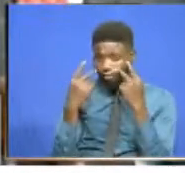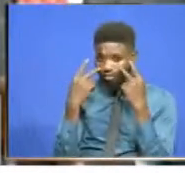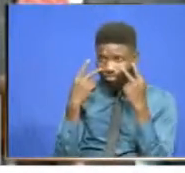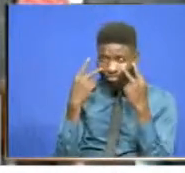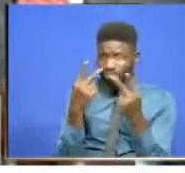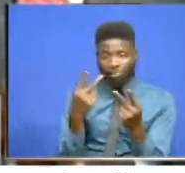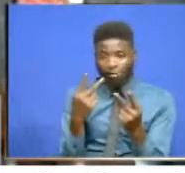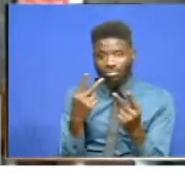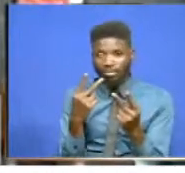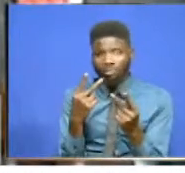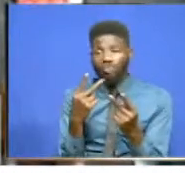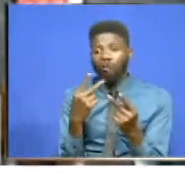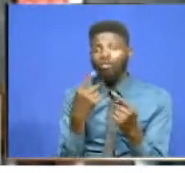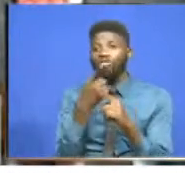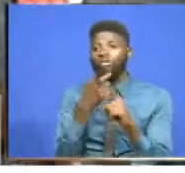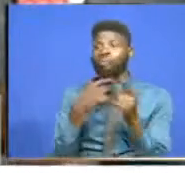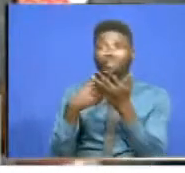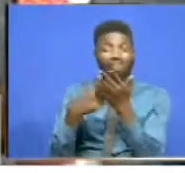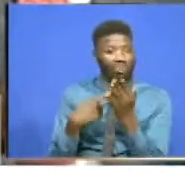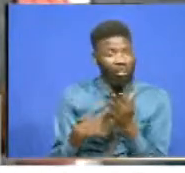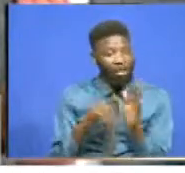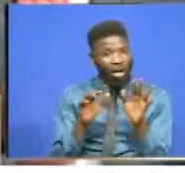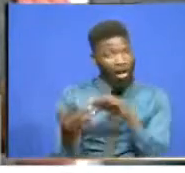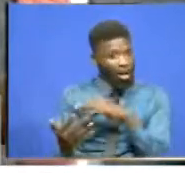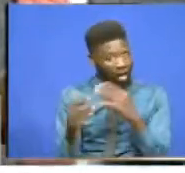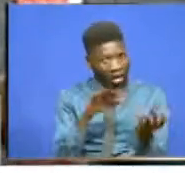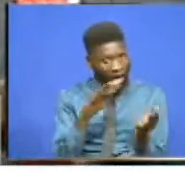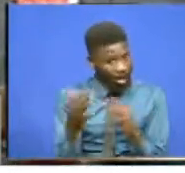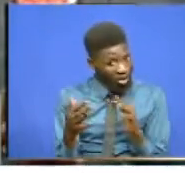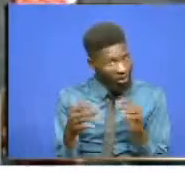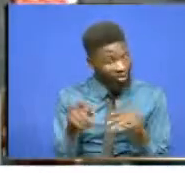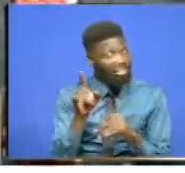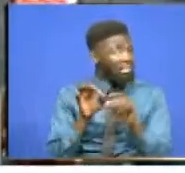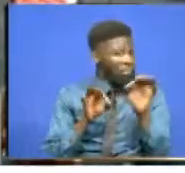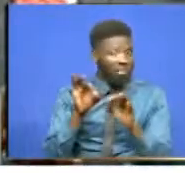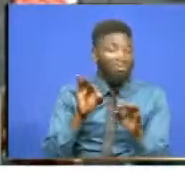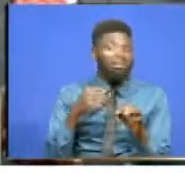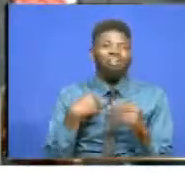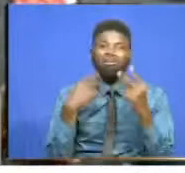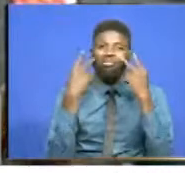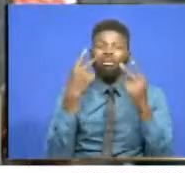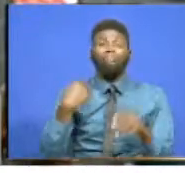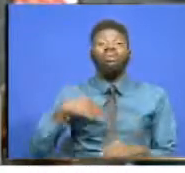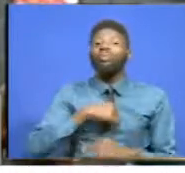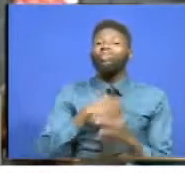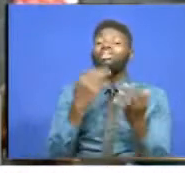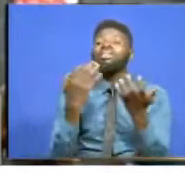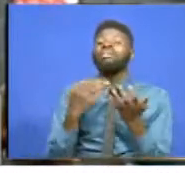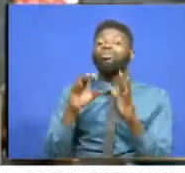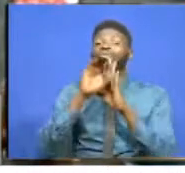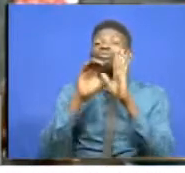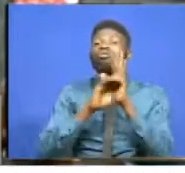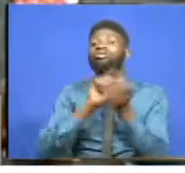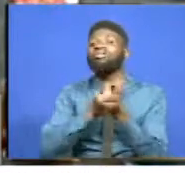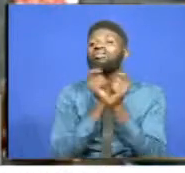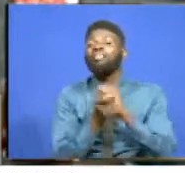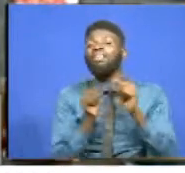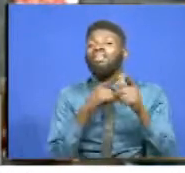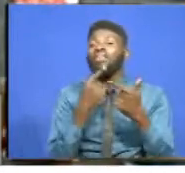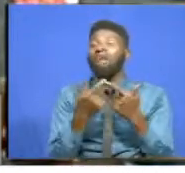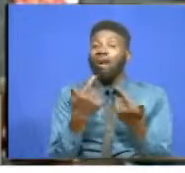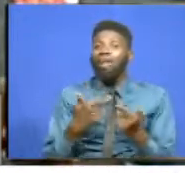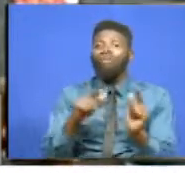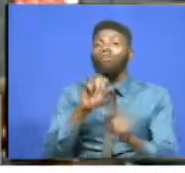whoever discusses the way they put it. Let me ask you something. Do we really need to go to change the constitution so that you can allow that 5% to go to the counties?